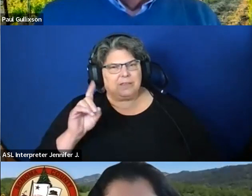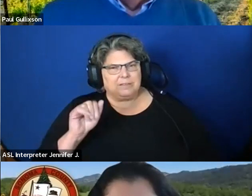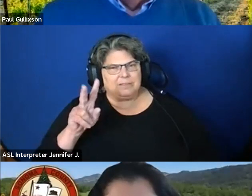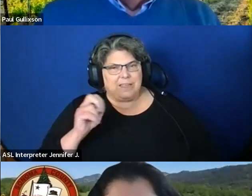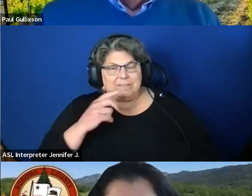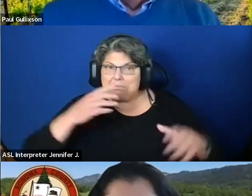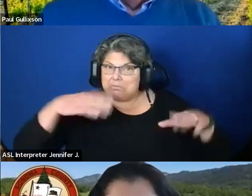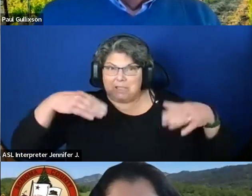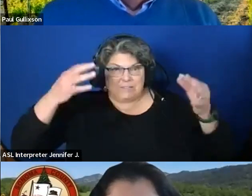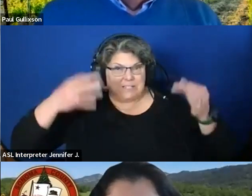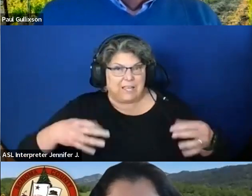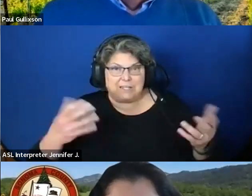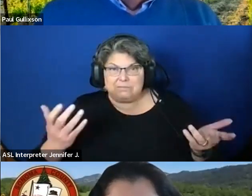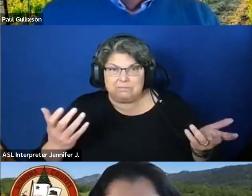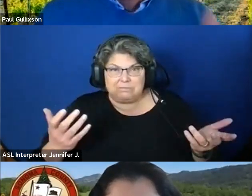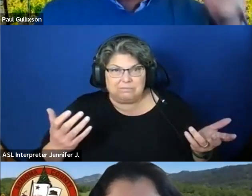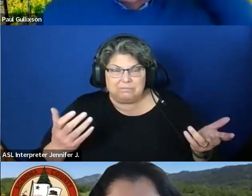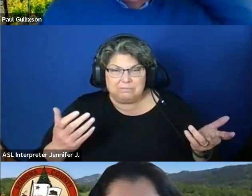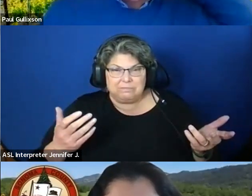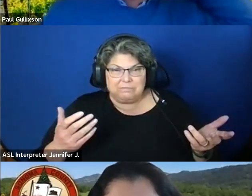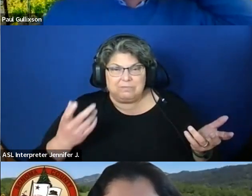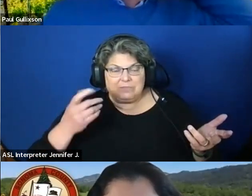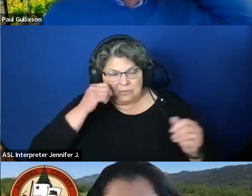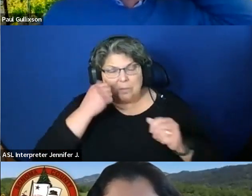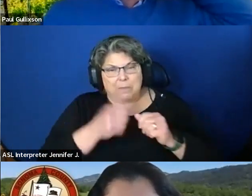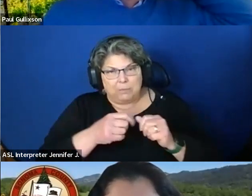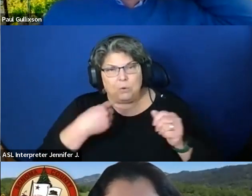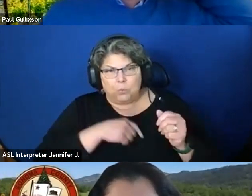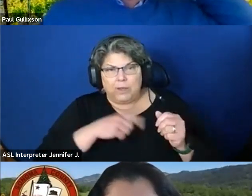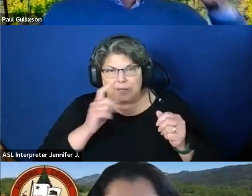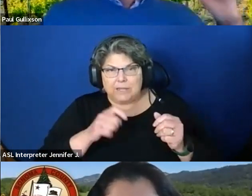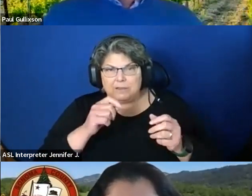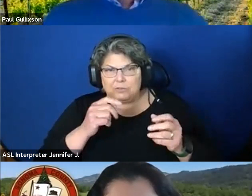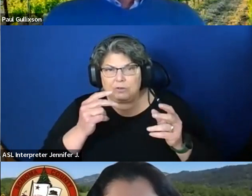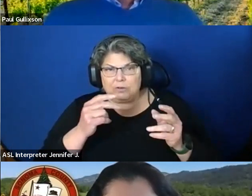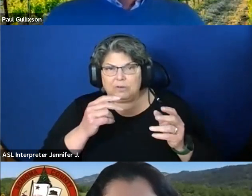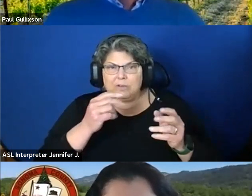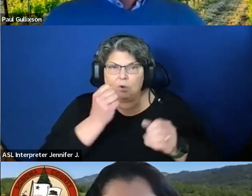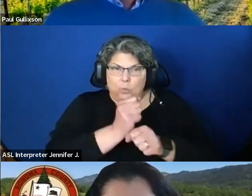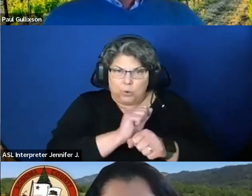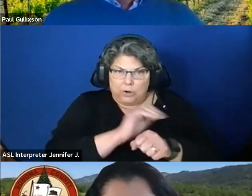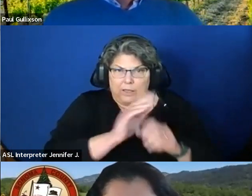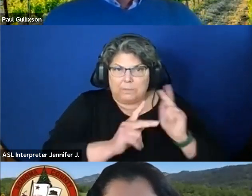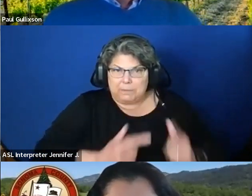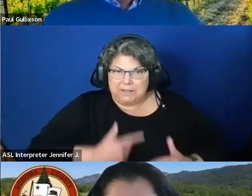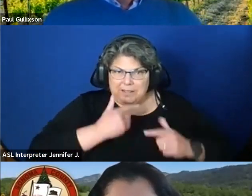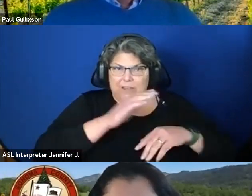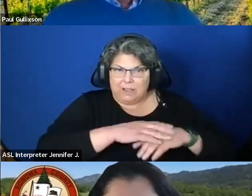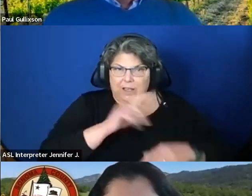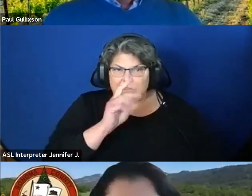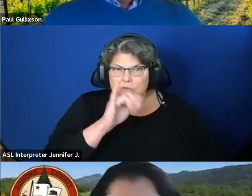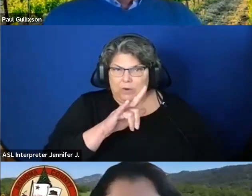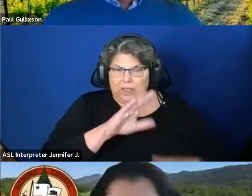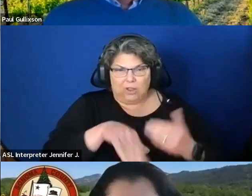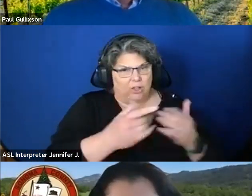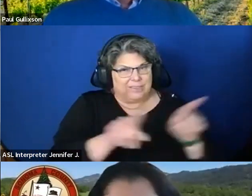determined. Remember, we need to work on the trail encampment basically all at one time. So